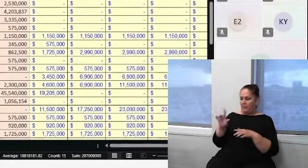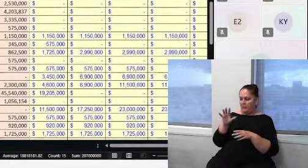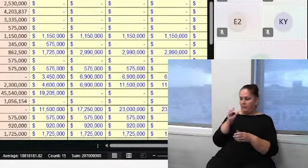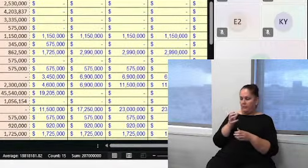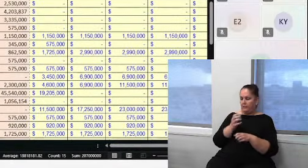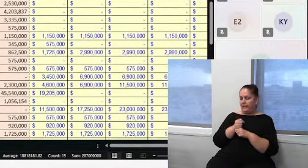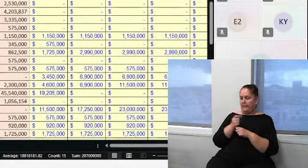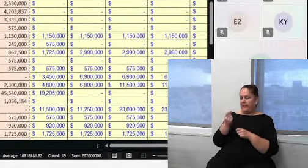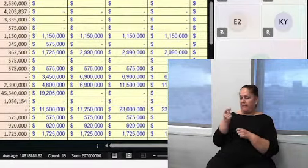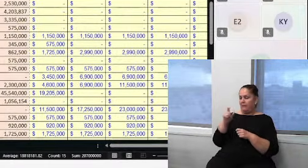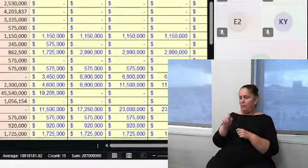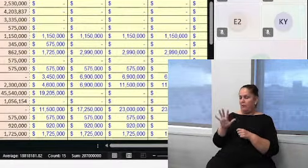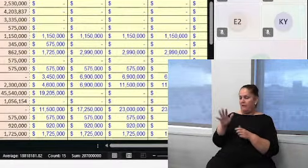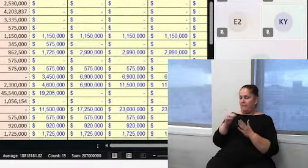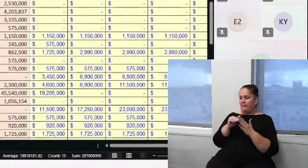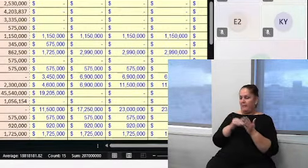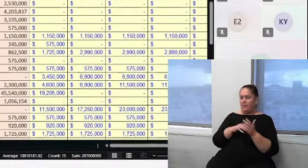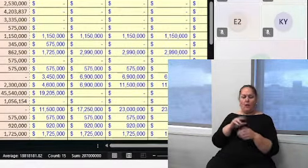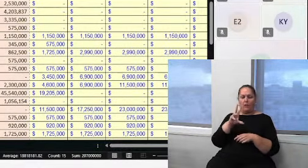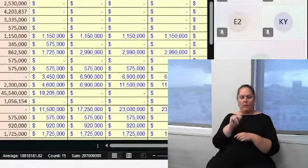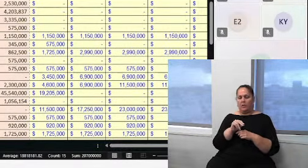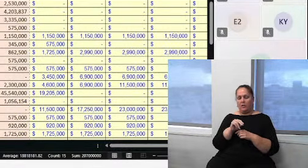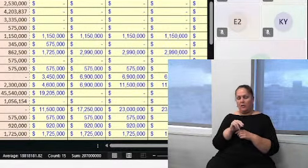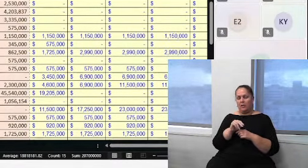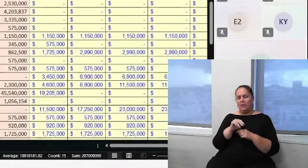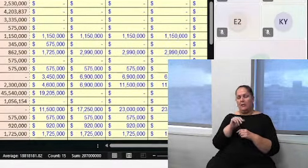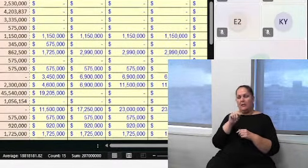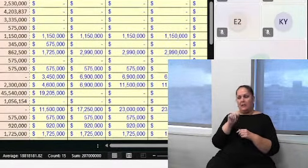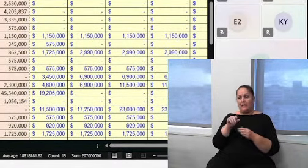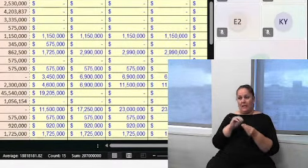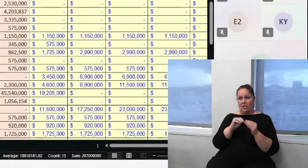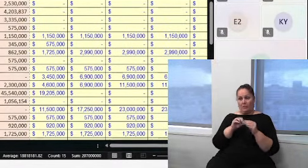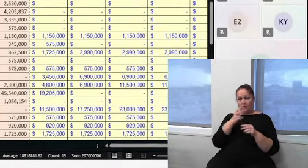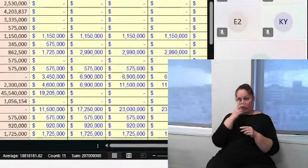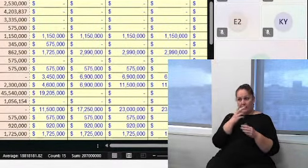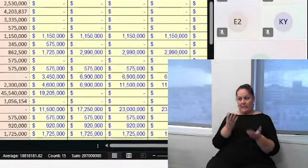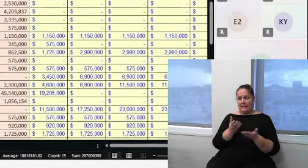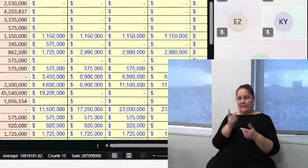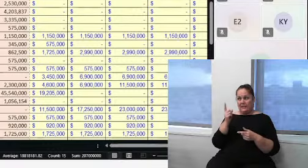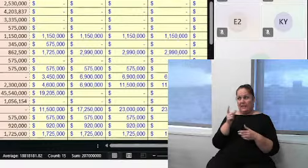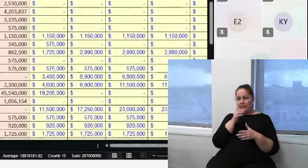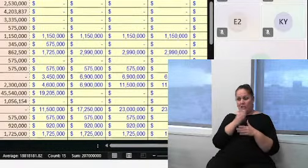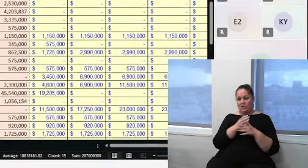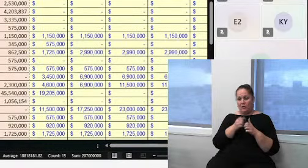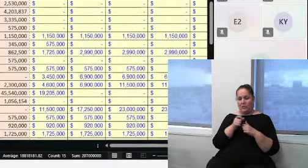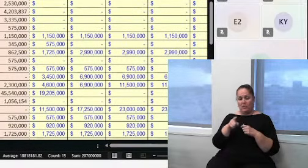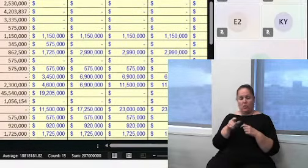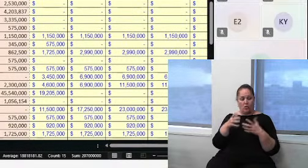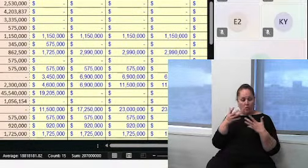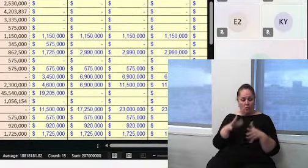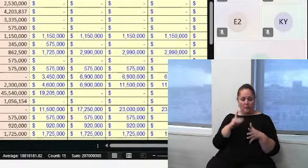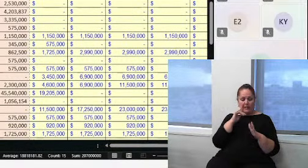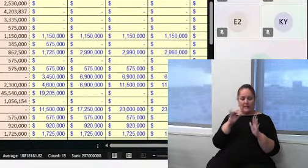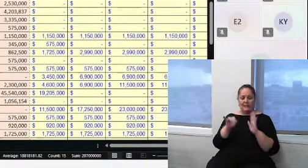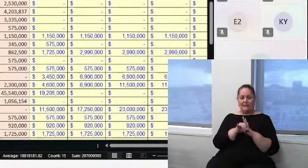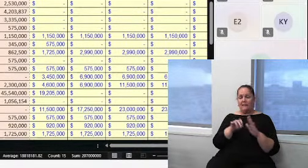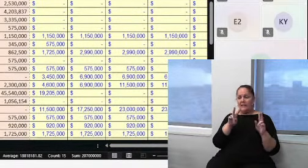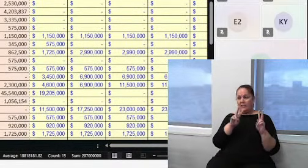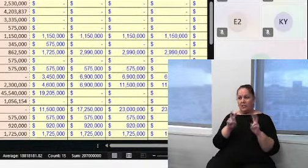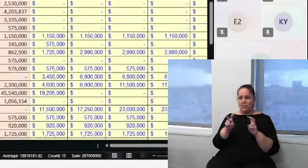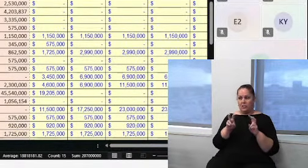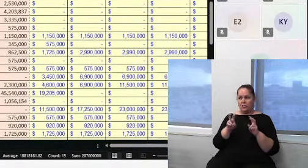of 11.5 millions? No. No. It is the number that you see here, and I'm going to share it with you, is